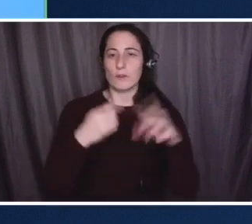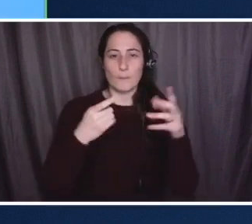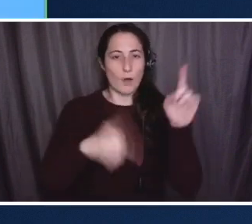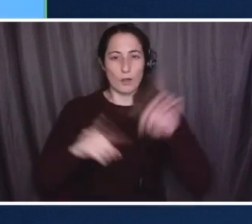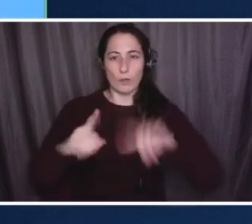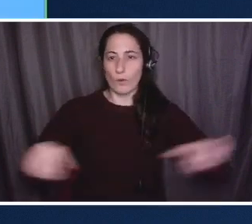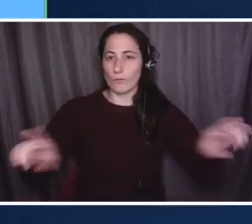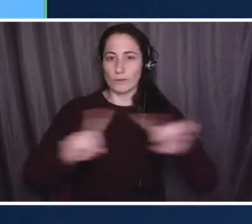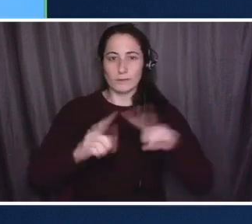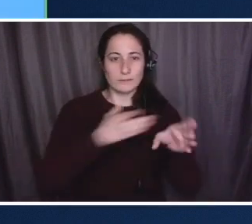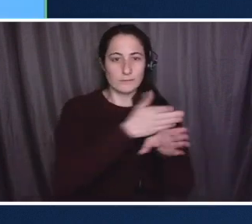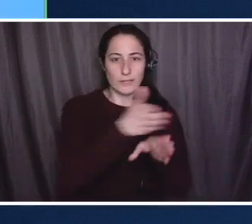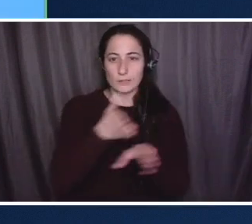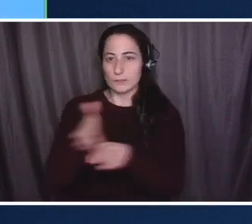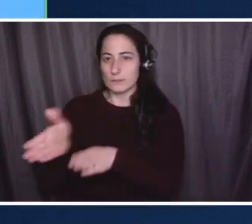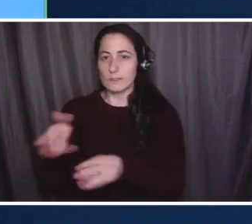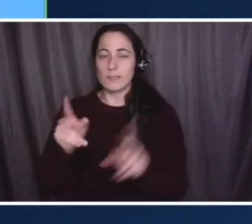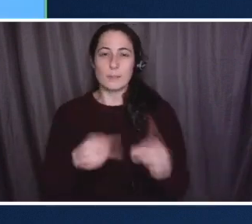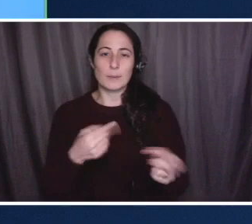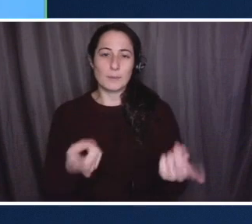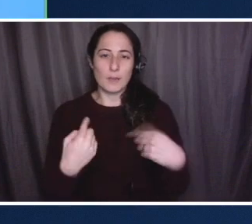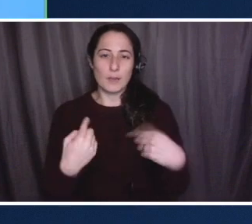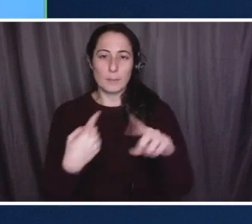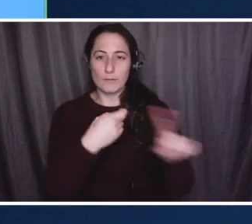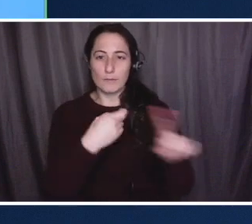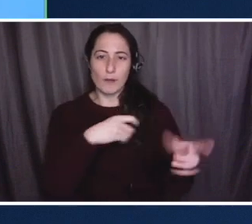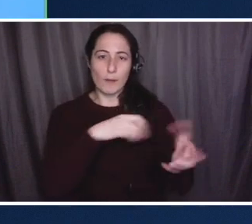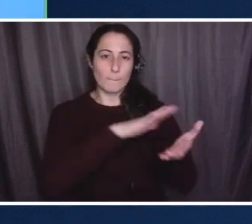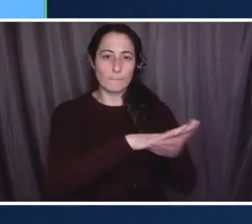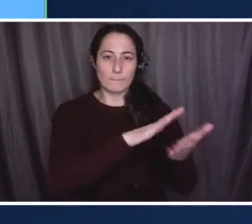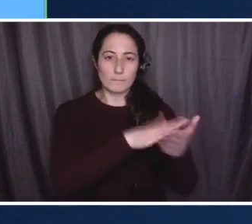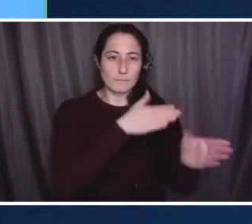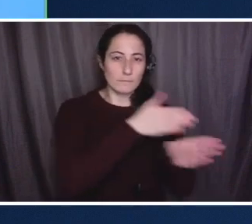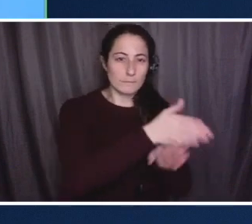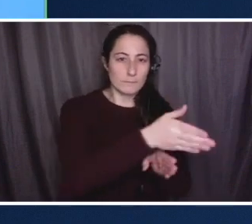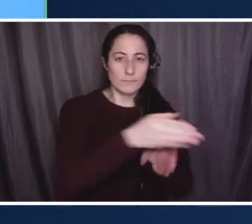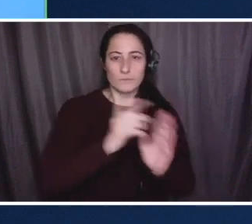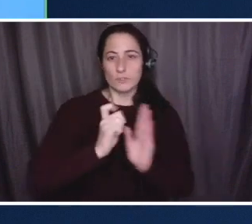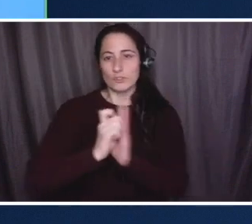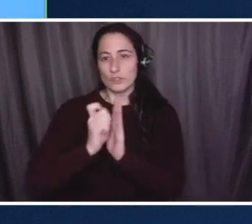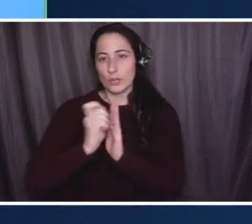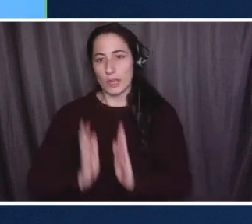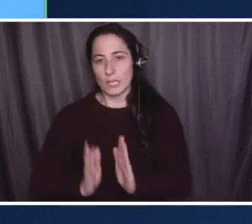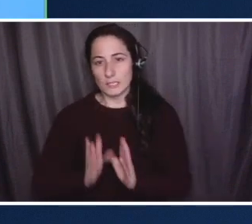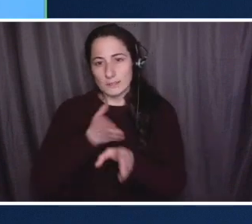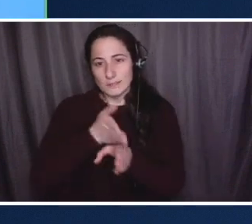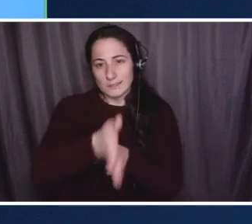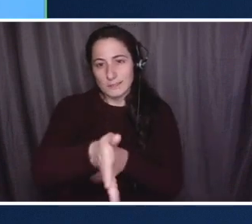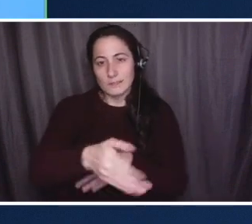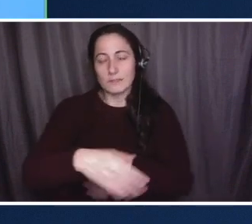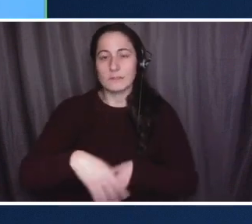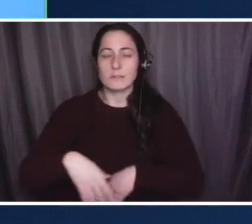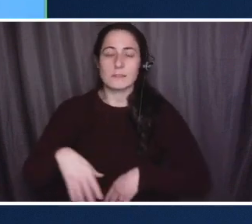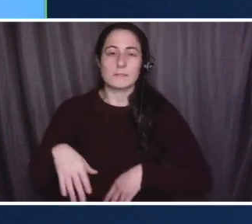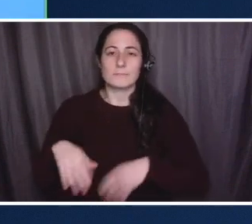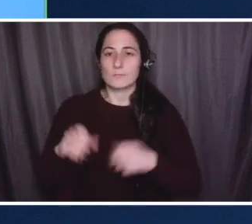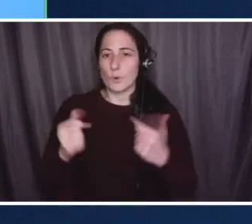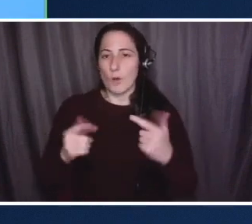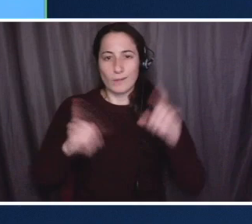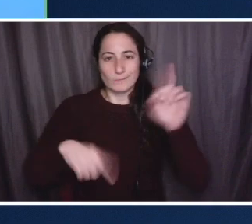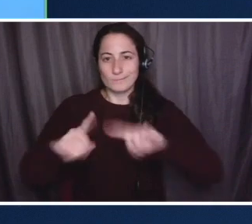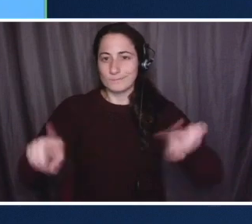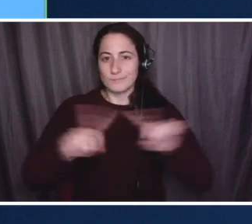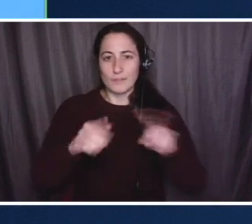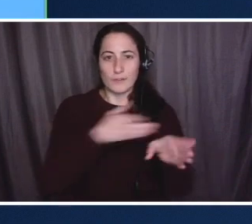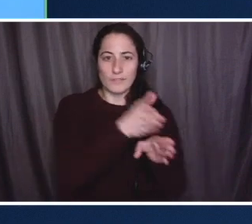people from academia, journalists, investigative journalists, also pillars of anti-corruption, to really,